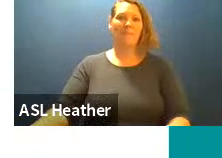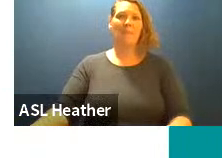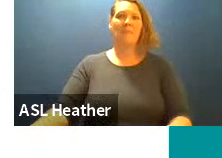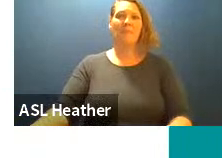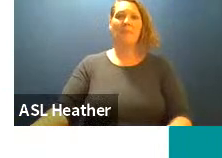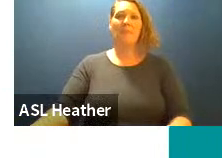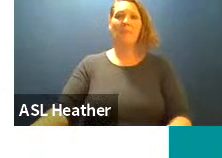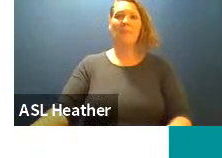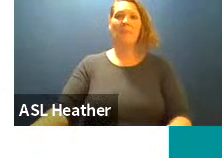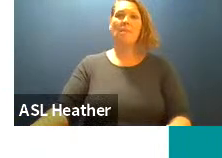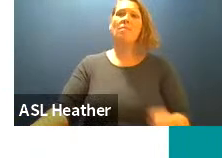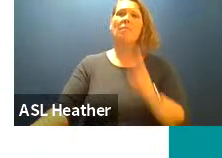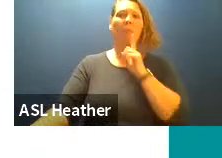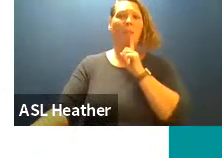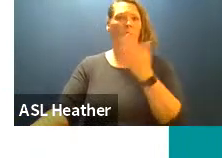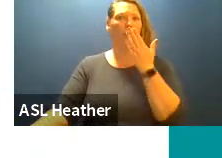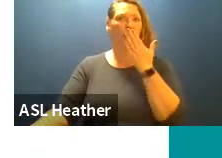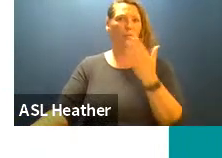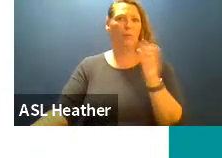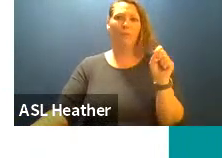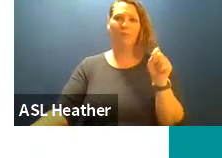No, that's really good.